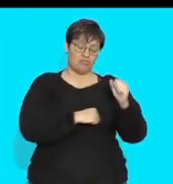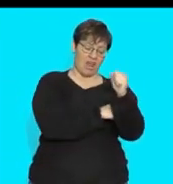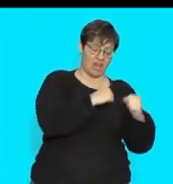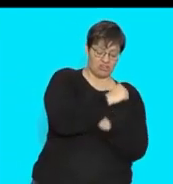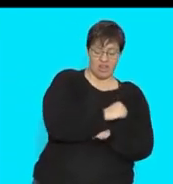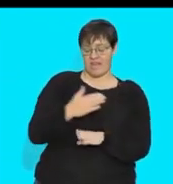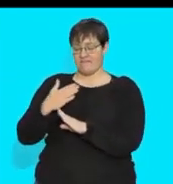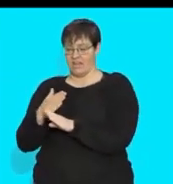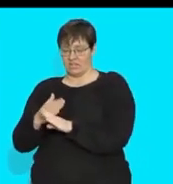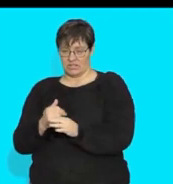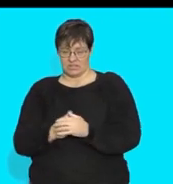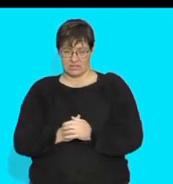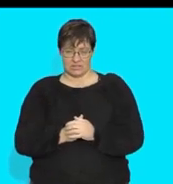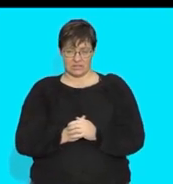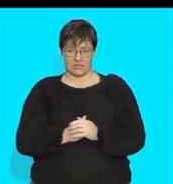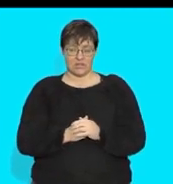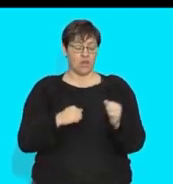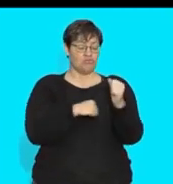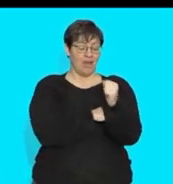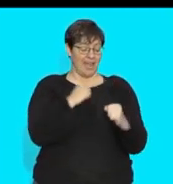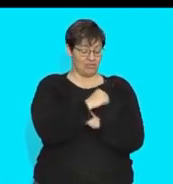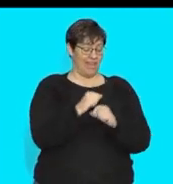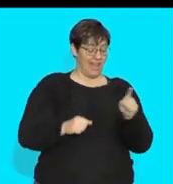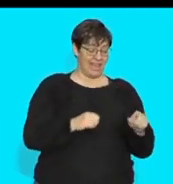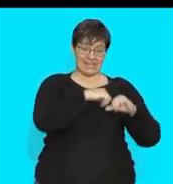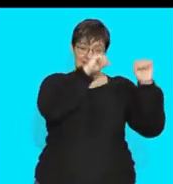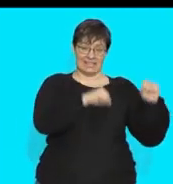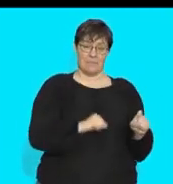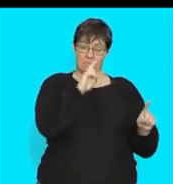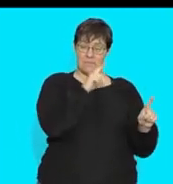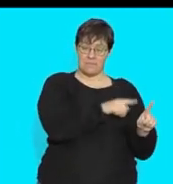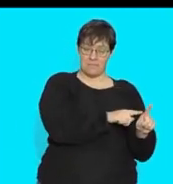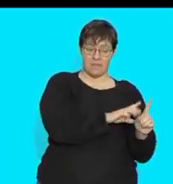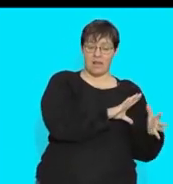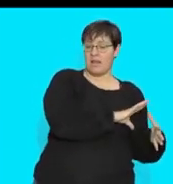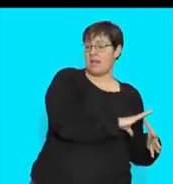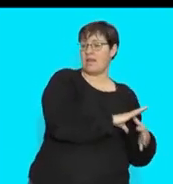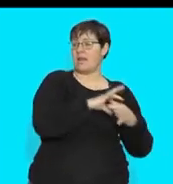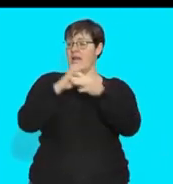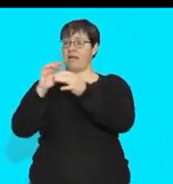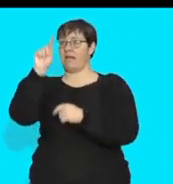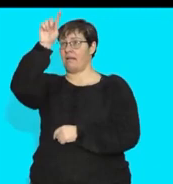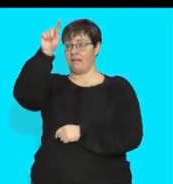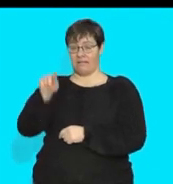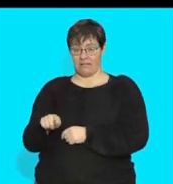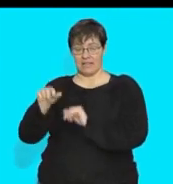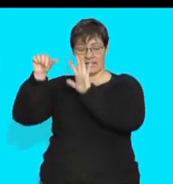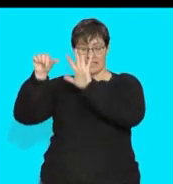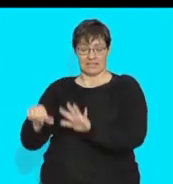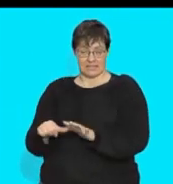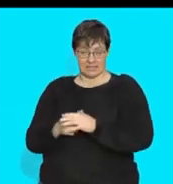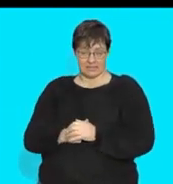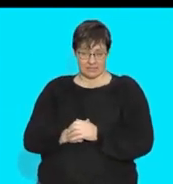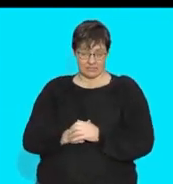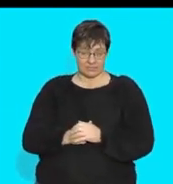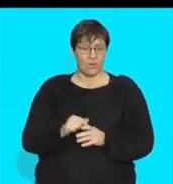function. How is the structure of the system that we're looking at, how is it made in such a way that it